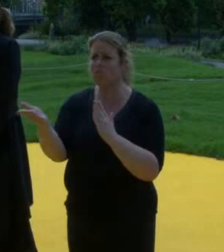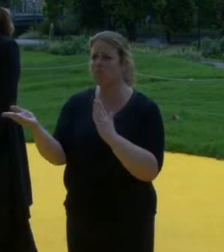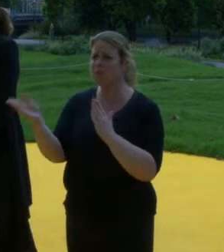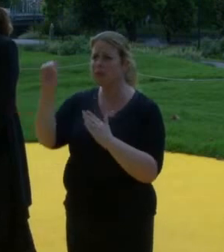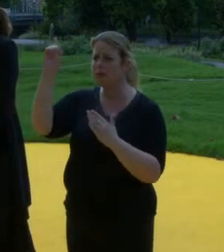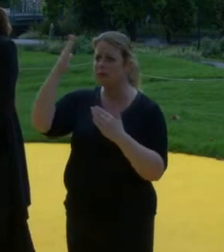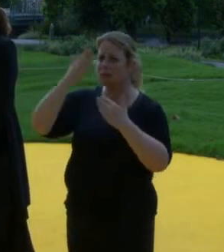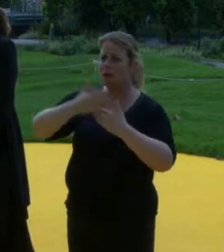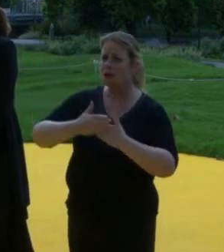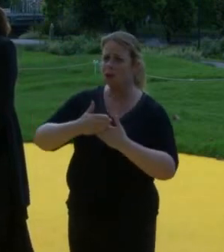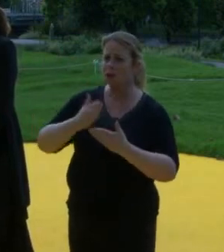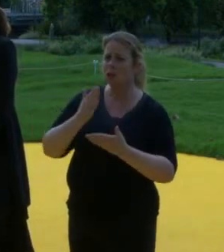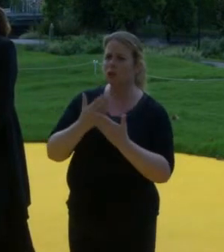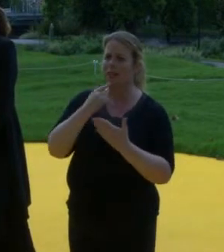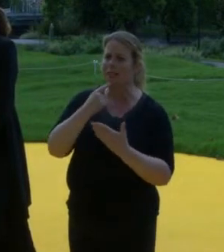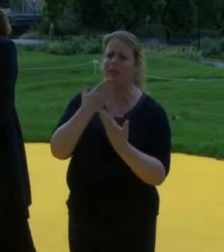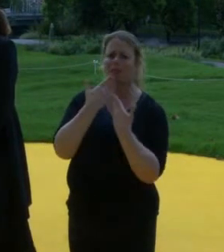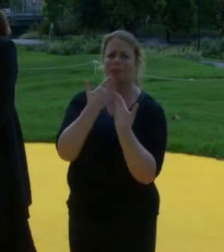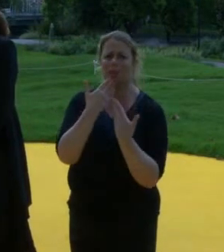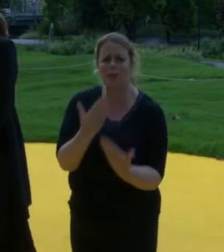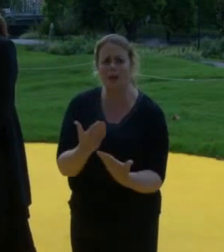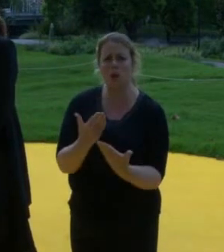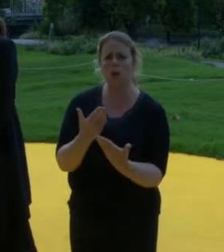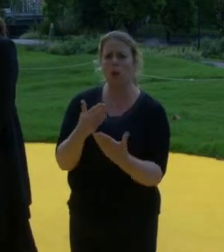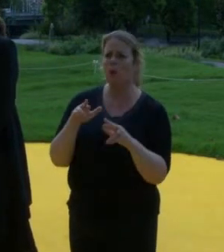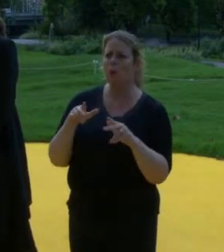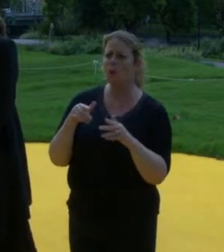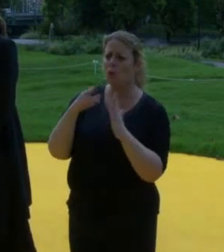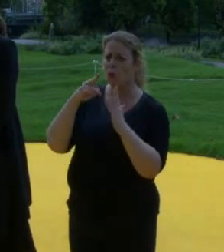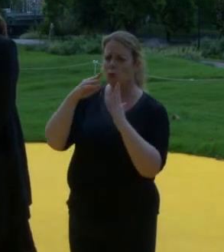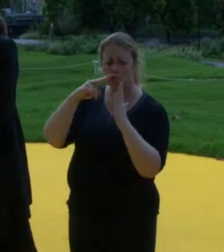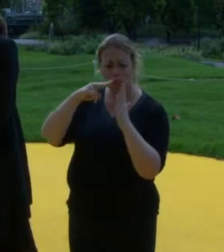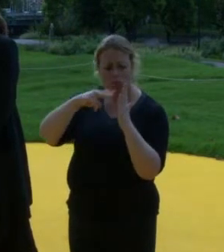a debt of gratitude for the stories they've given us to see through.